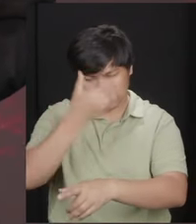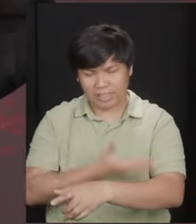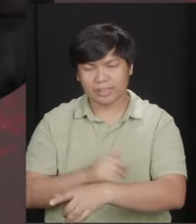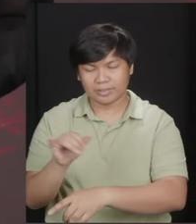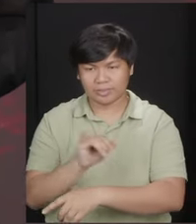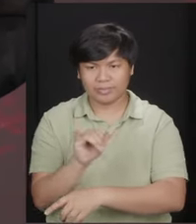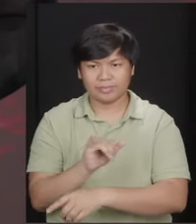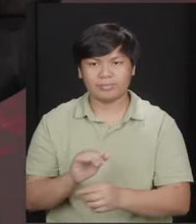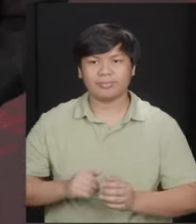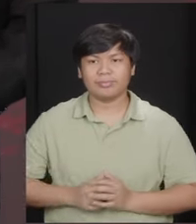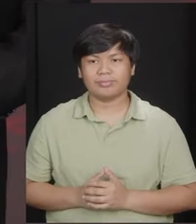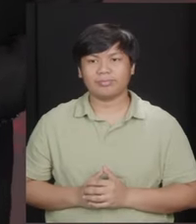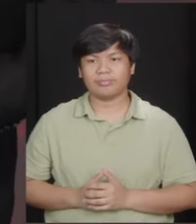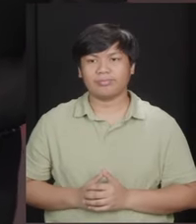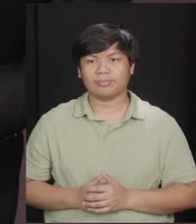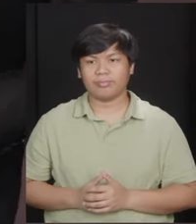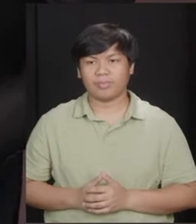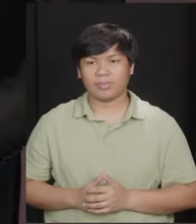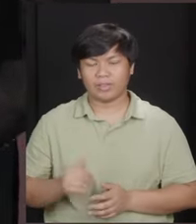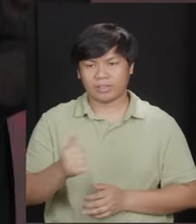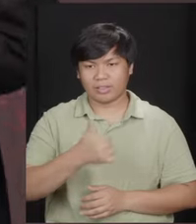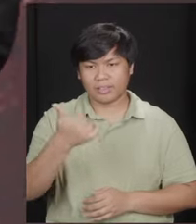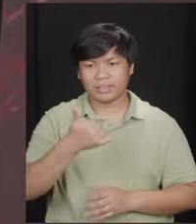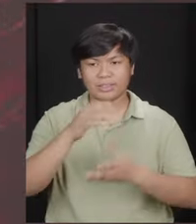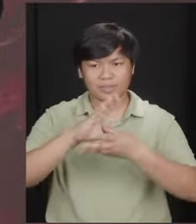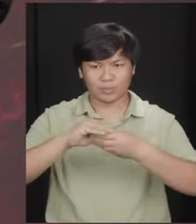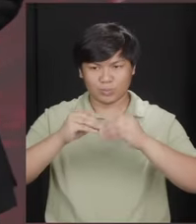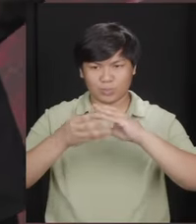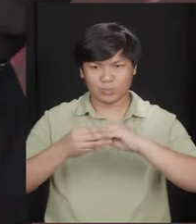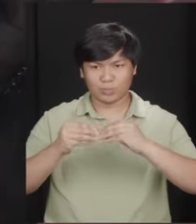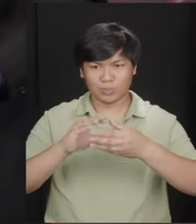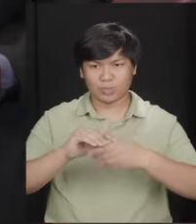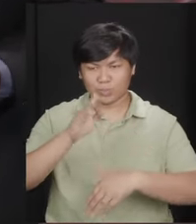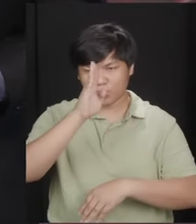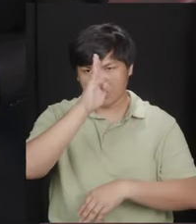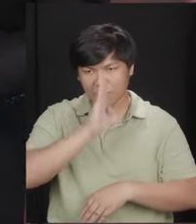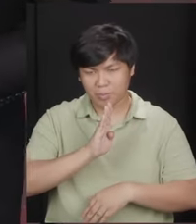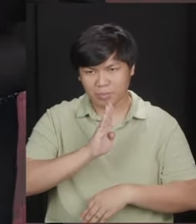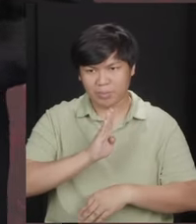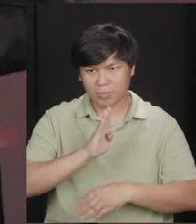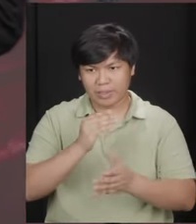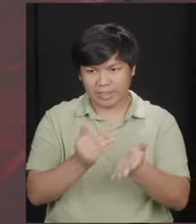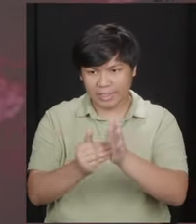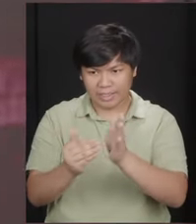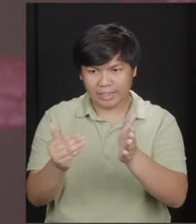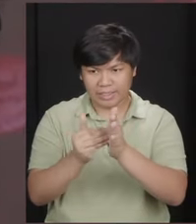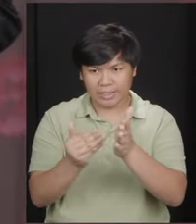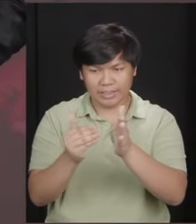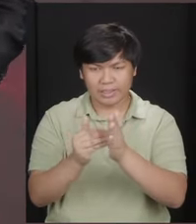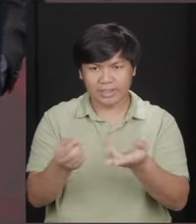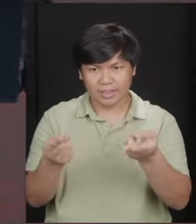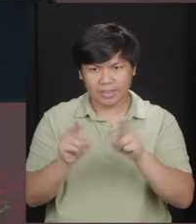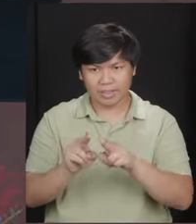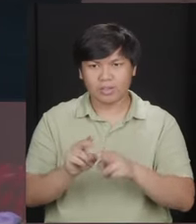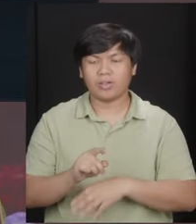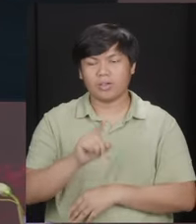it. Another situation and where you can break the cycle is someone will